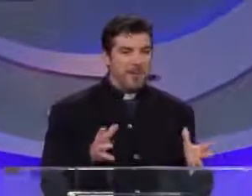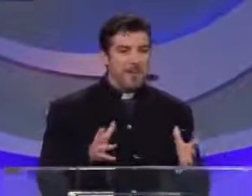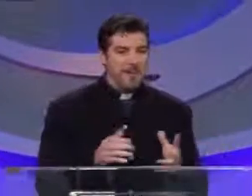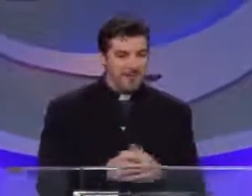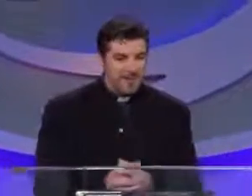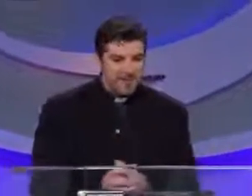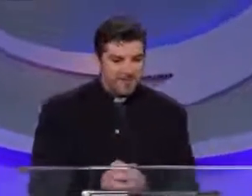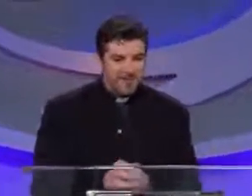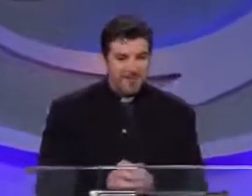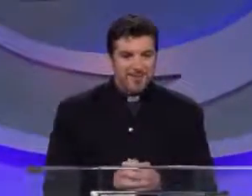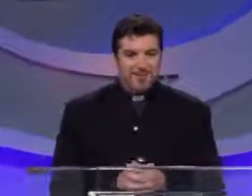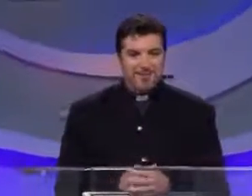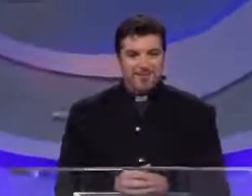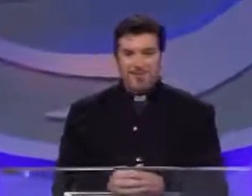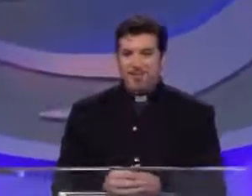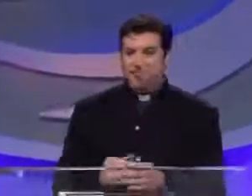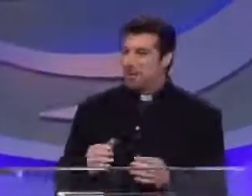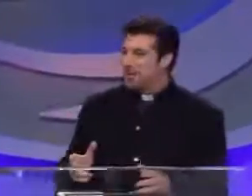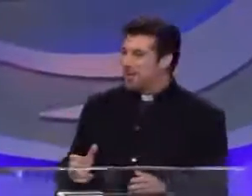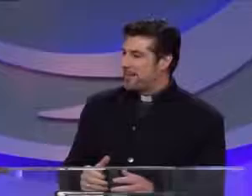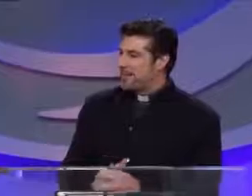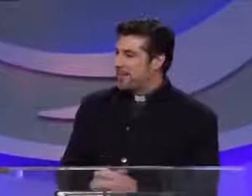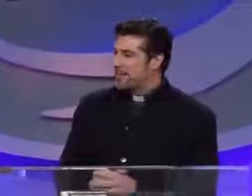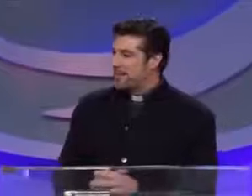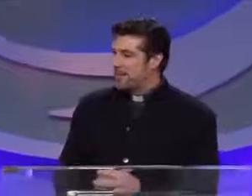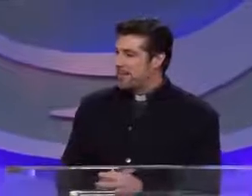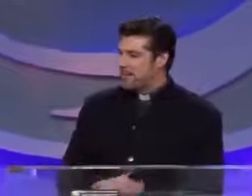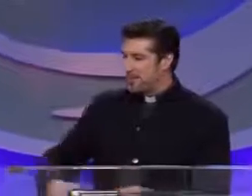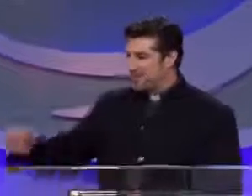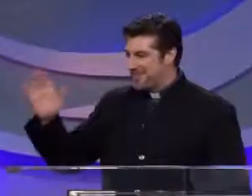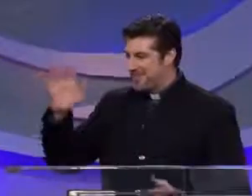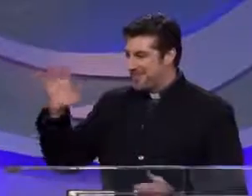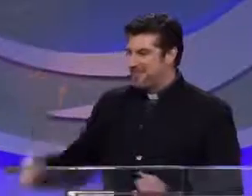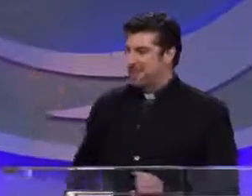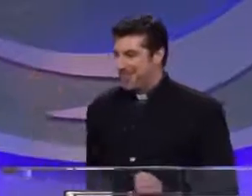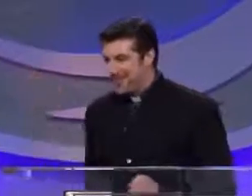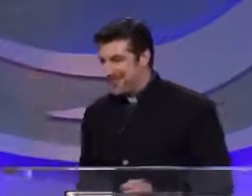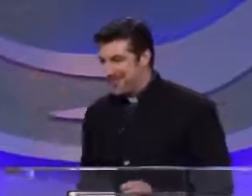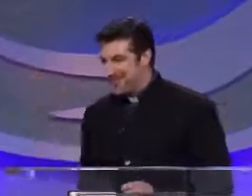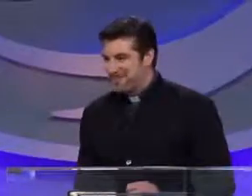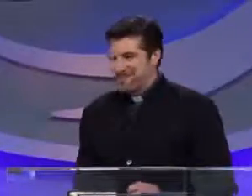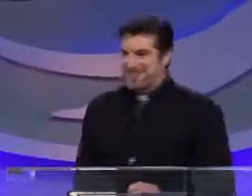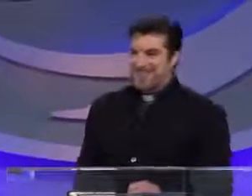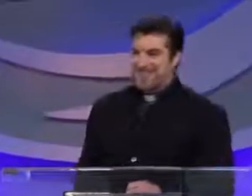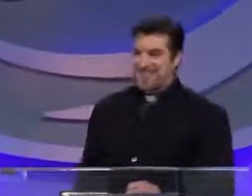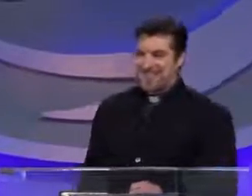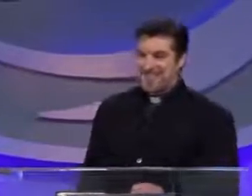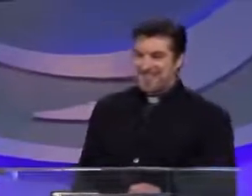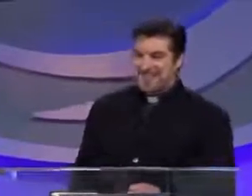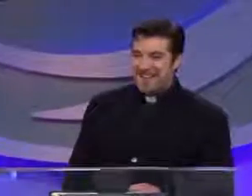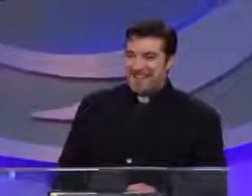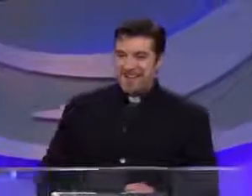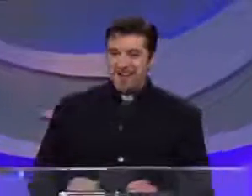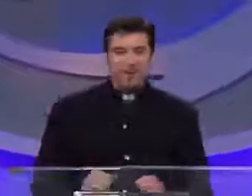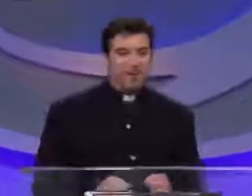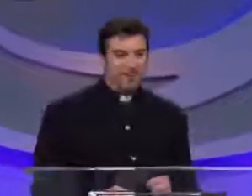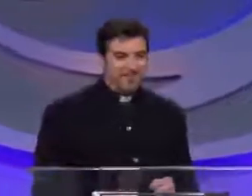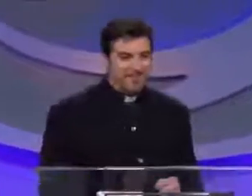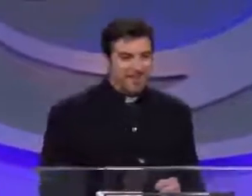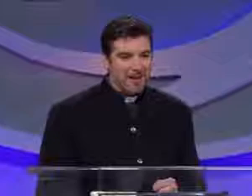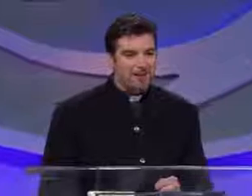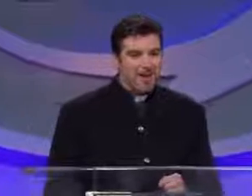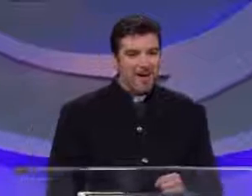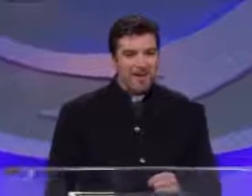some building advice. And instead of getting building advice, I got a job. Gloria, good evening. I got a